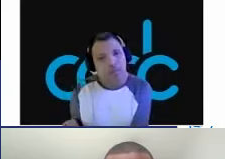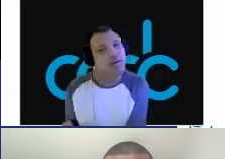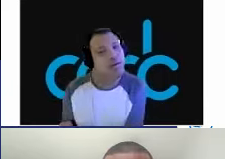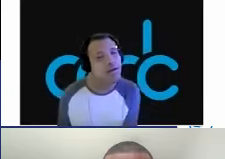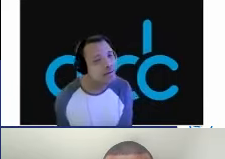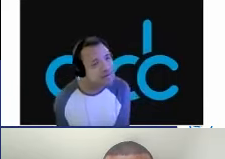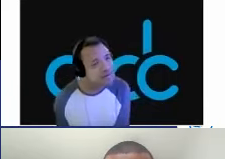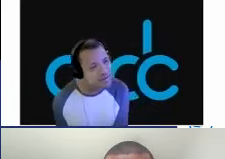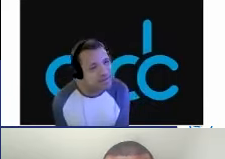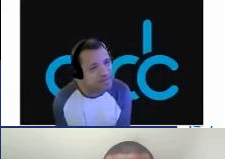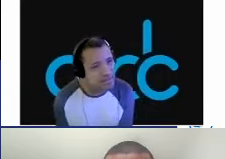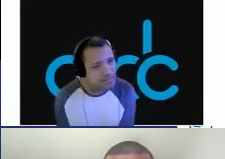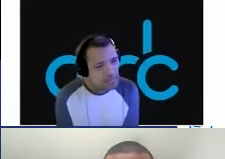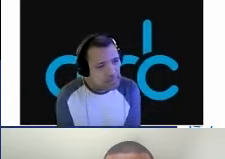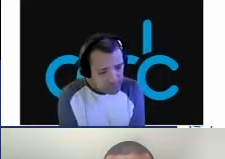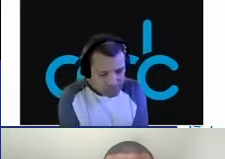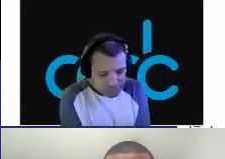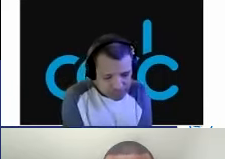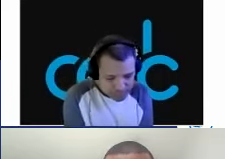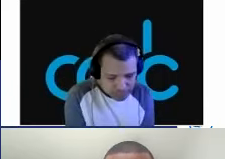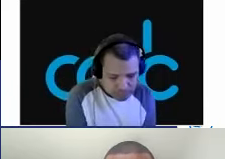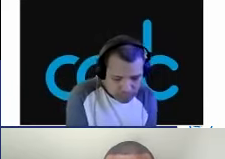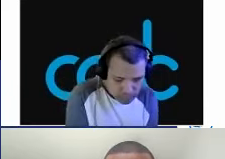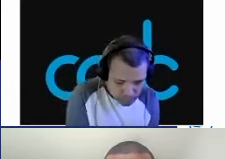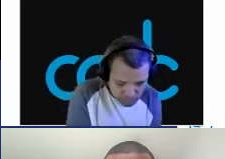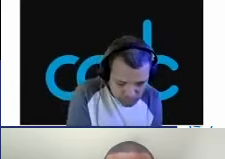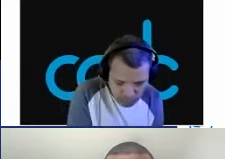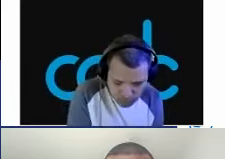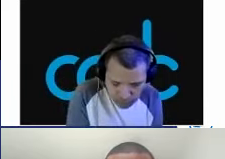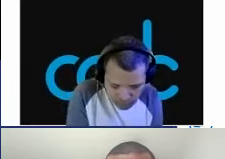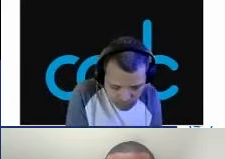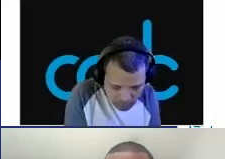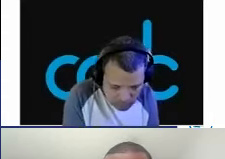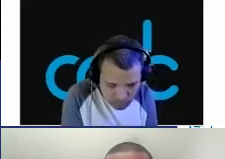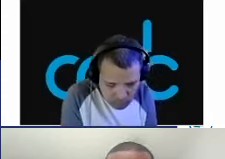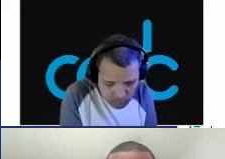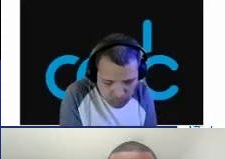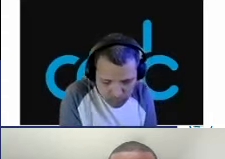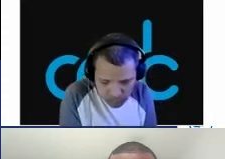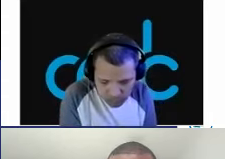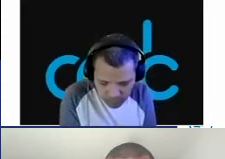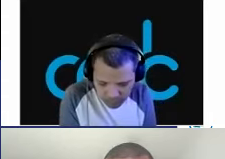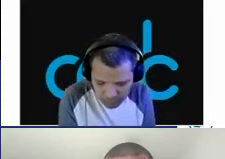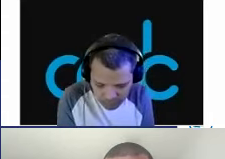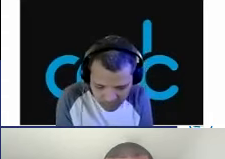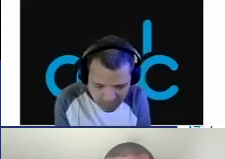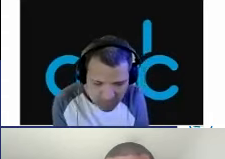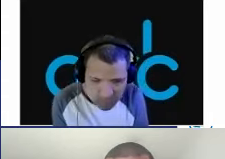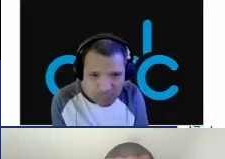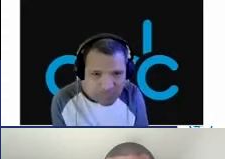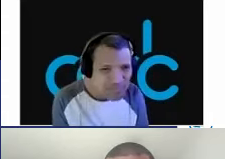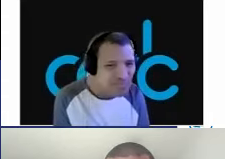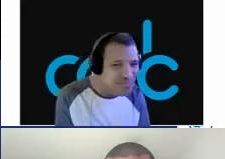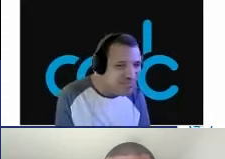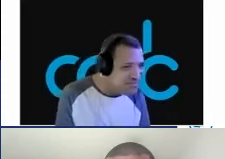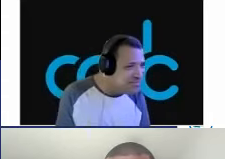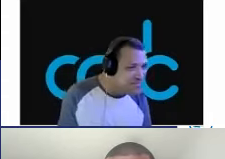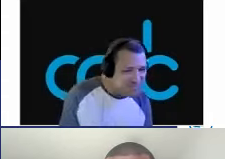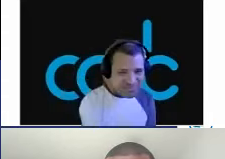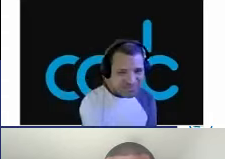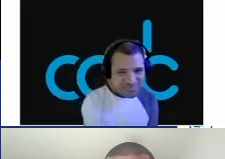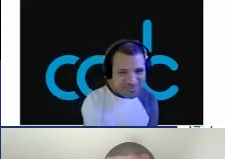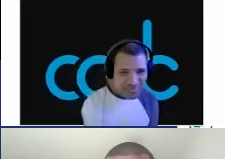of facilities are collecting and have hospital data about prenatal and postnatal care and birth outcomes. And while we have some data